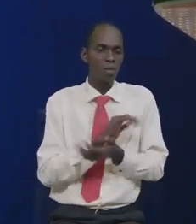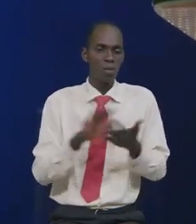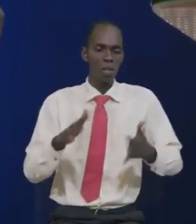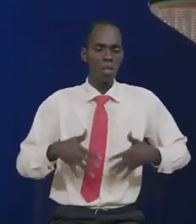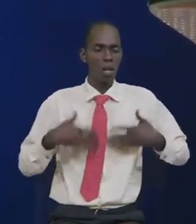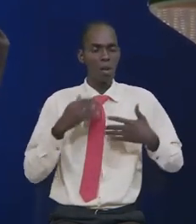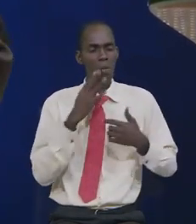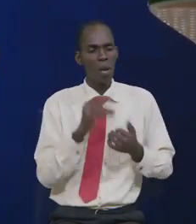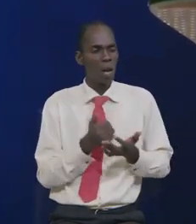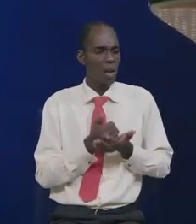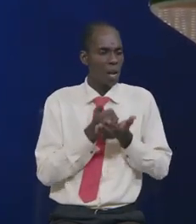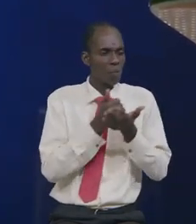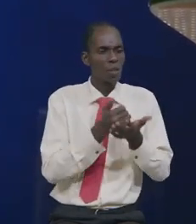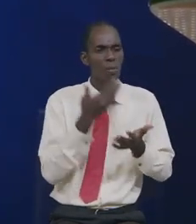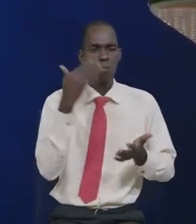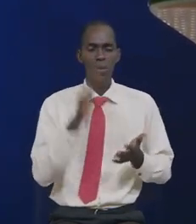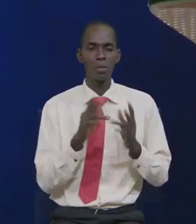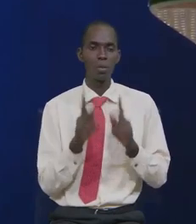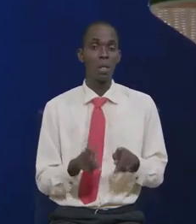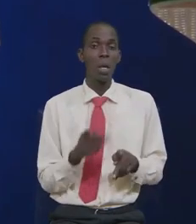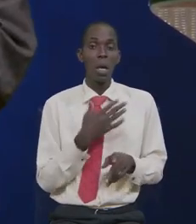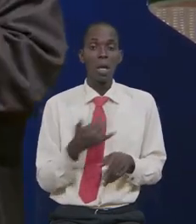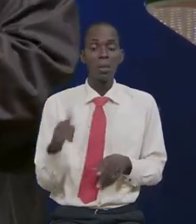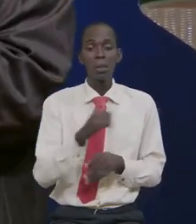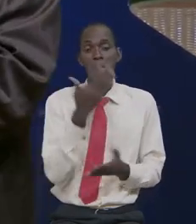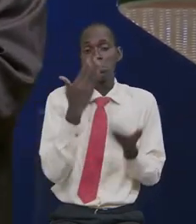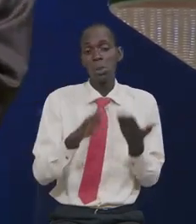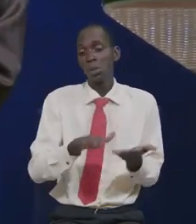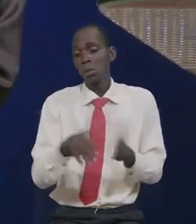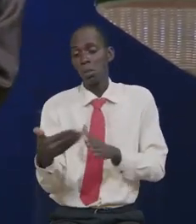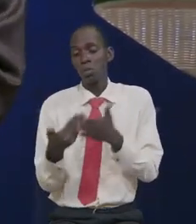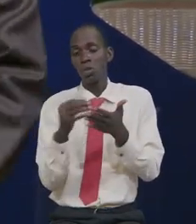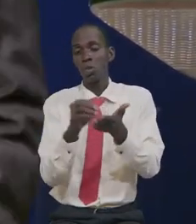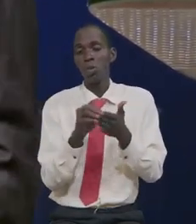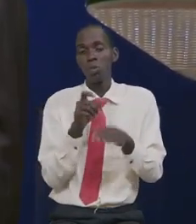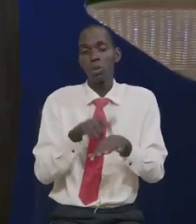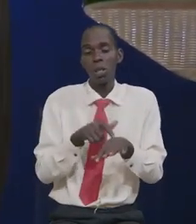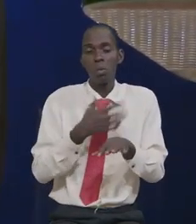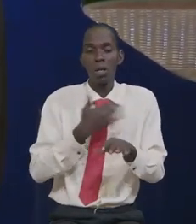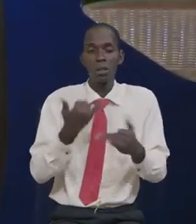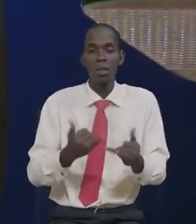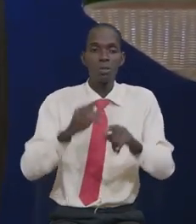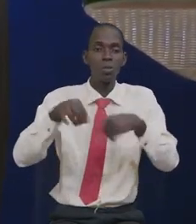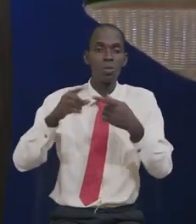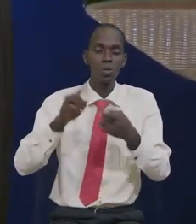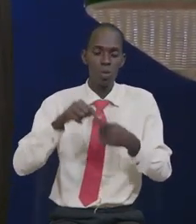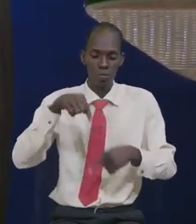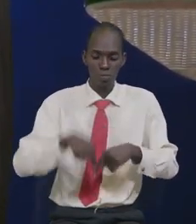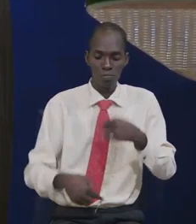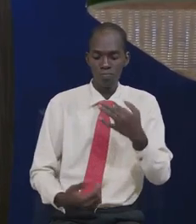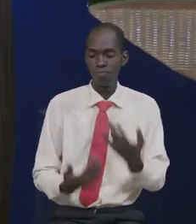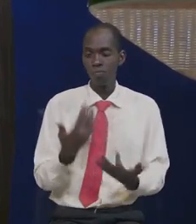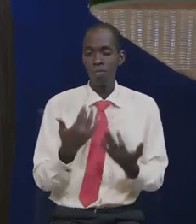they might die before their time and go to hell. And the people that were